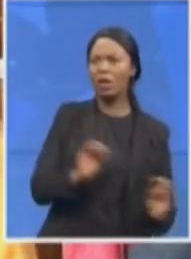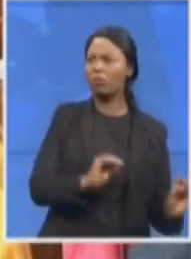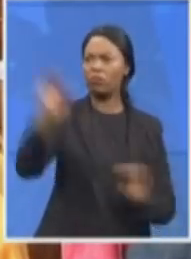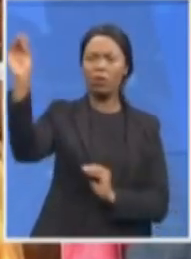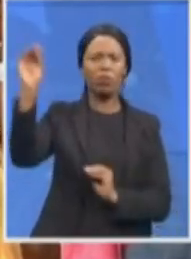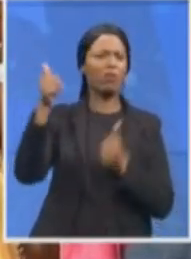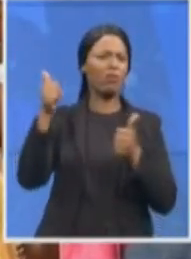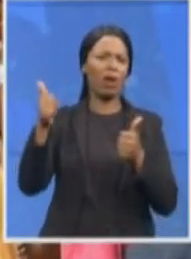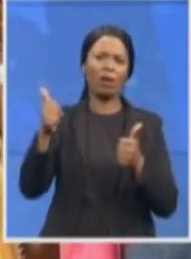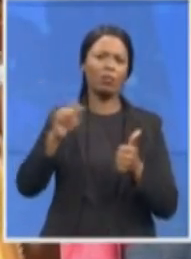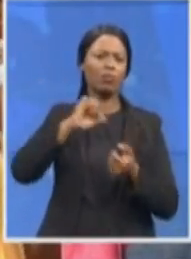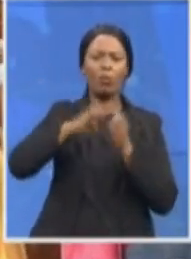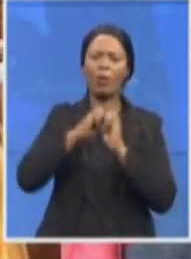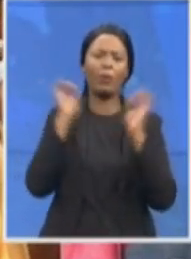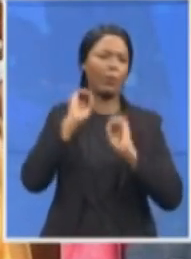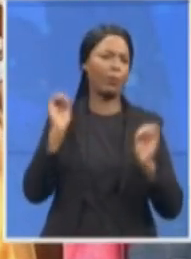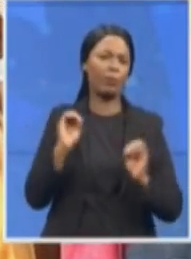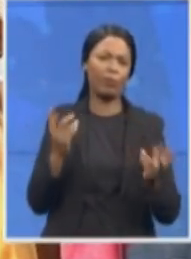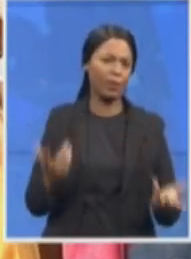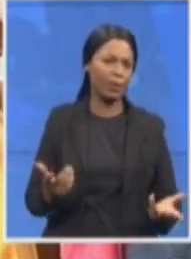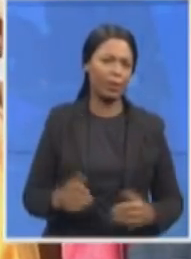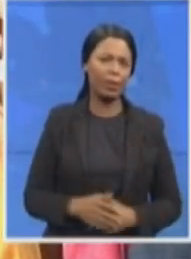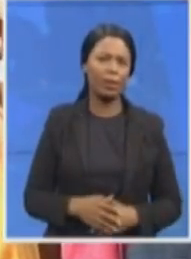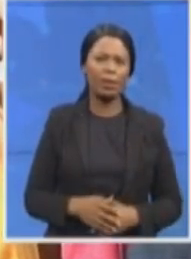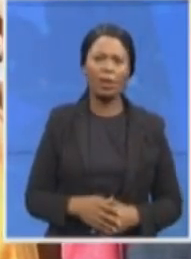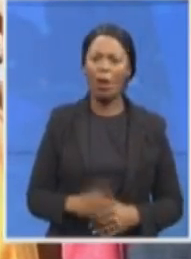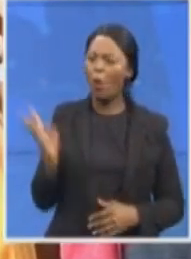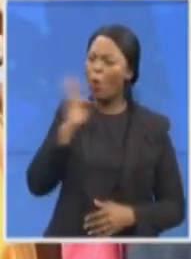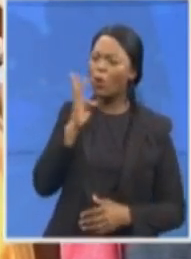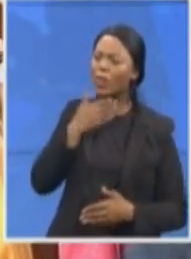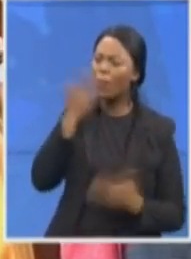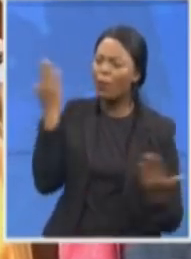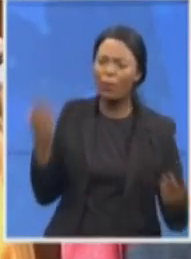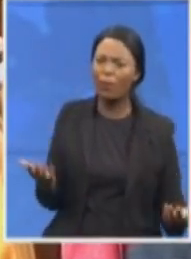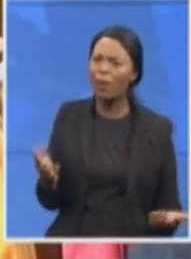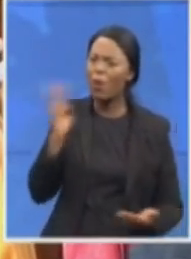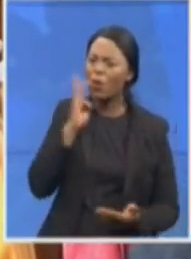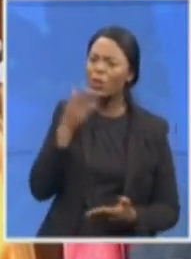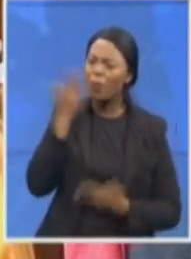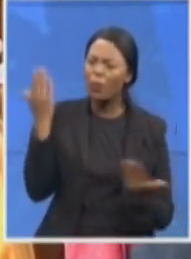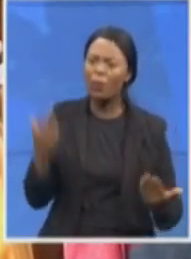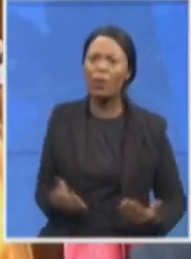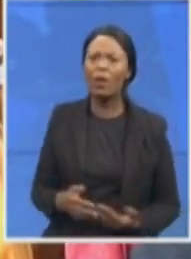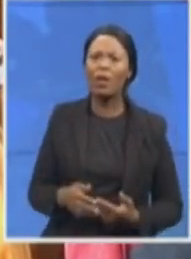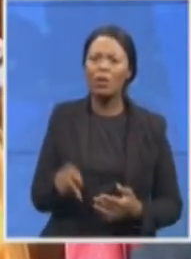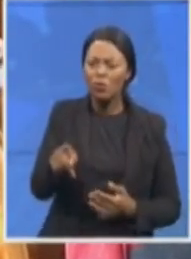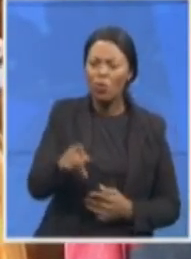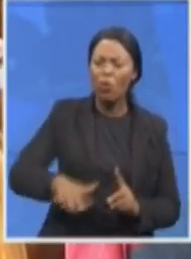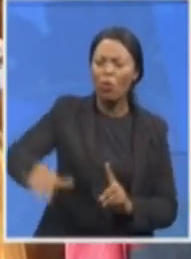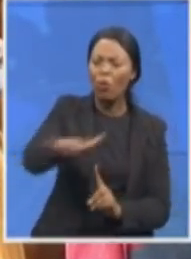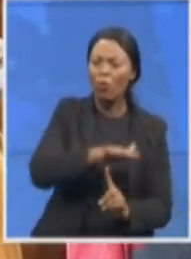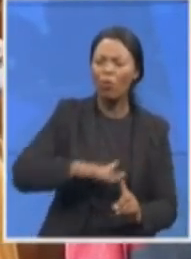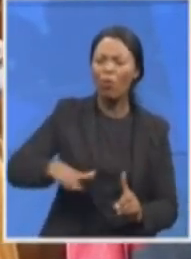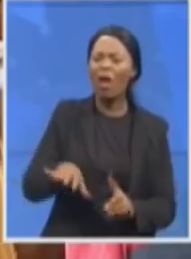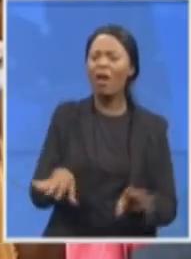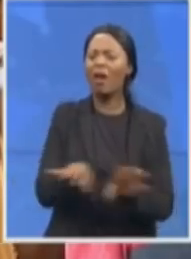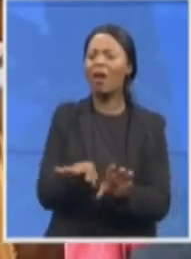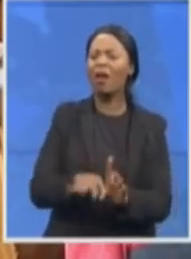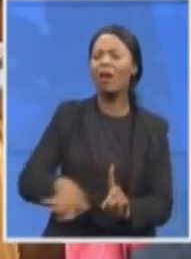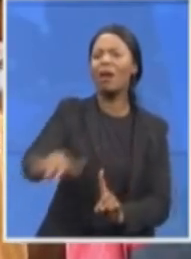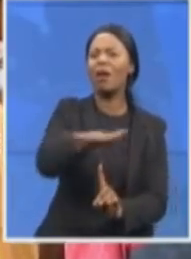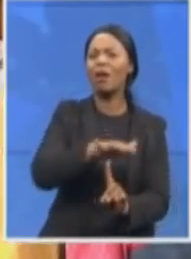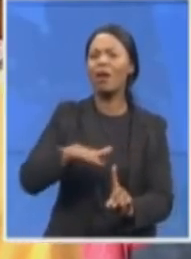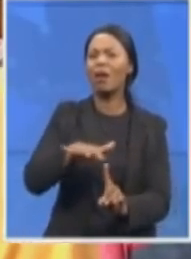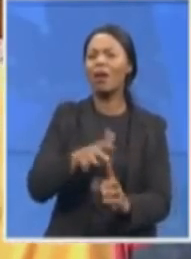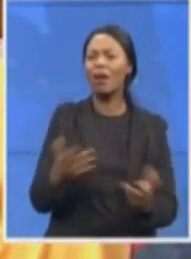There is no water here. There's no water. You guys are in the veld. You're in the element. It doesn't really look like a very hygienic or sanitary place.